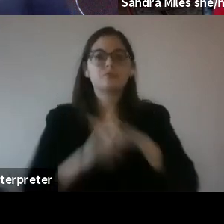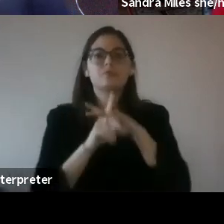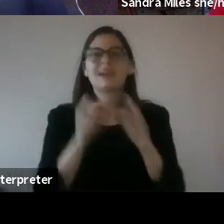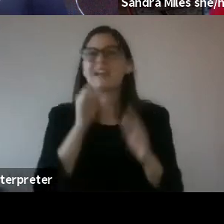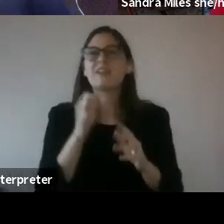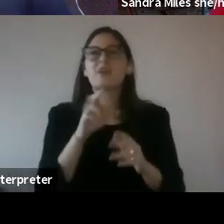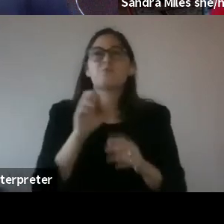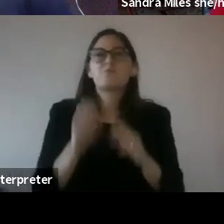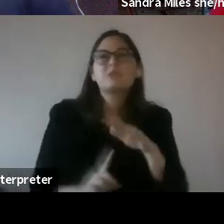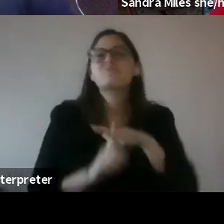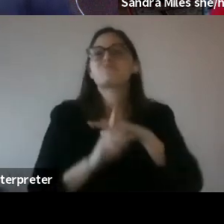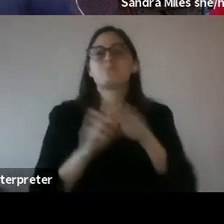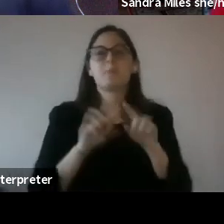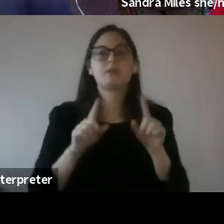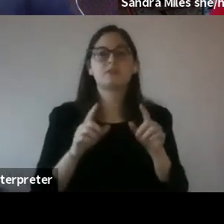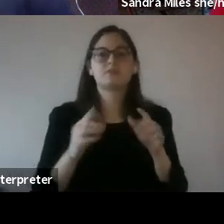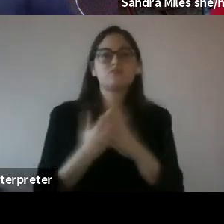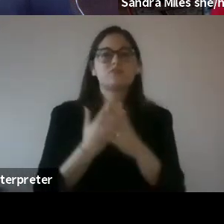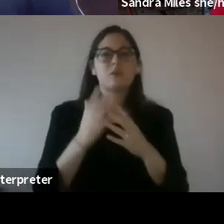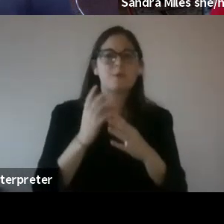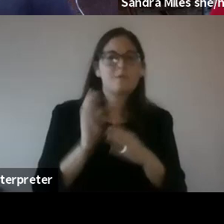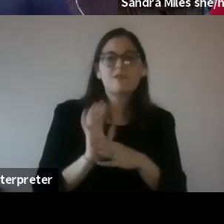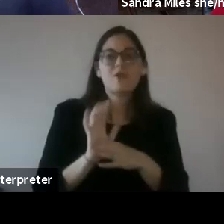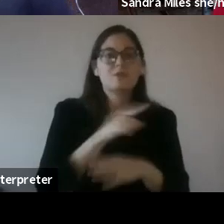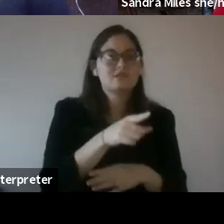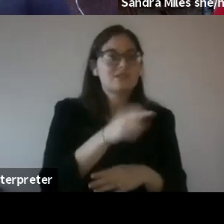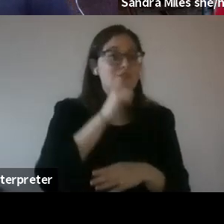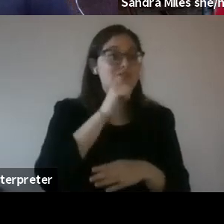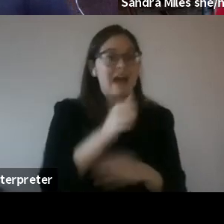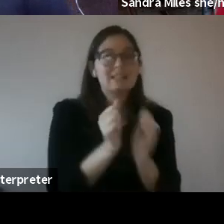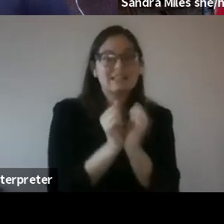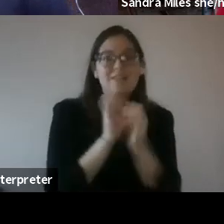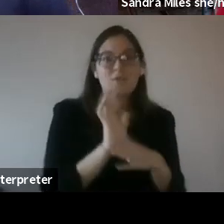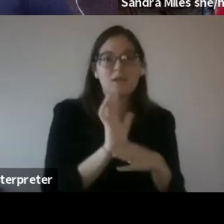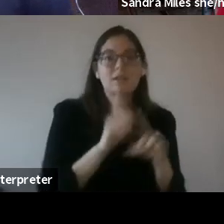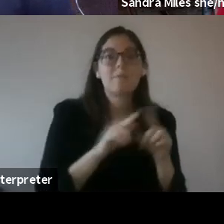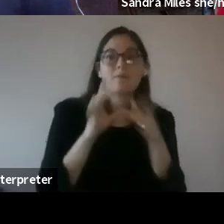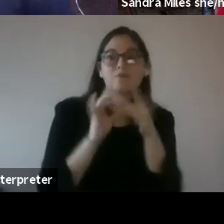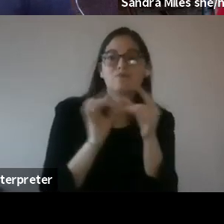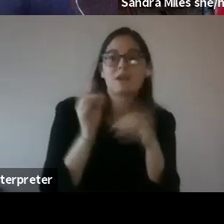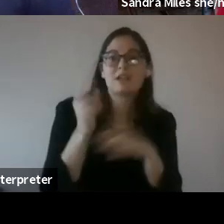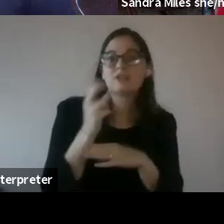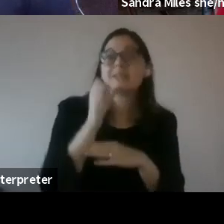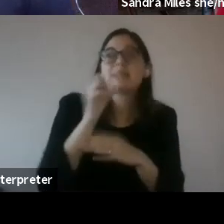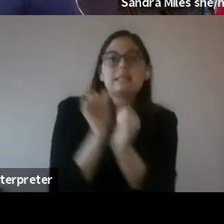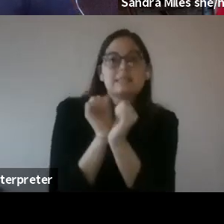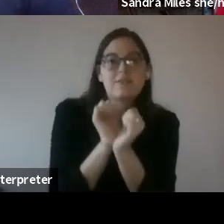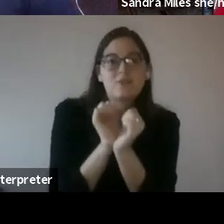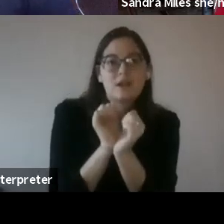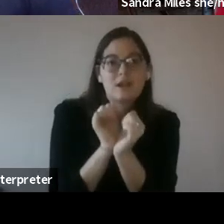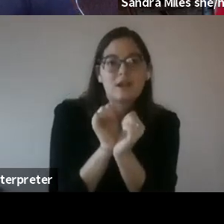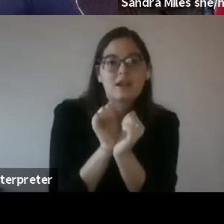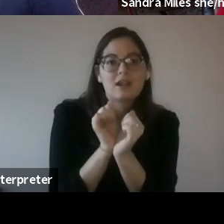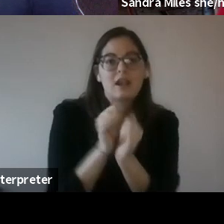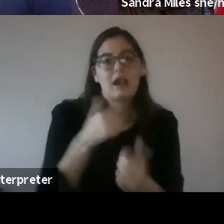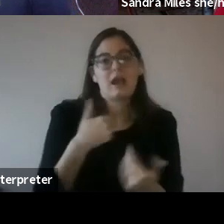resurgence, just a surge of films that are not slave movies, that are telling history that isn't slavery. I think I'm gonna probably